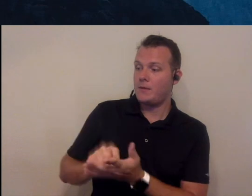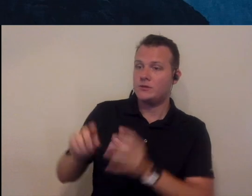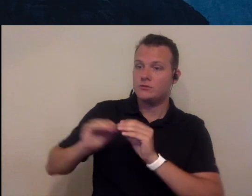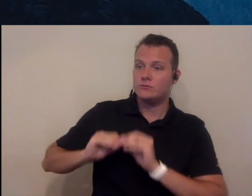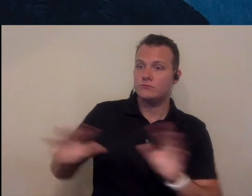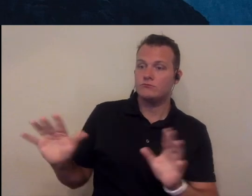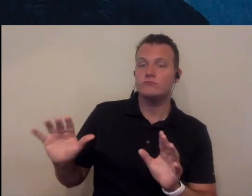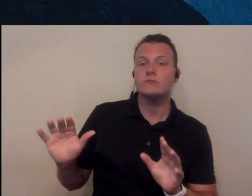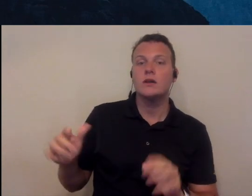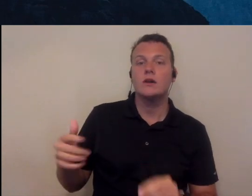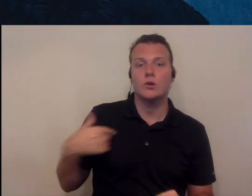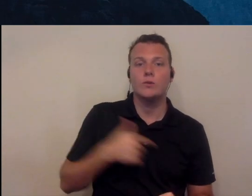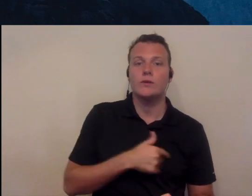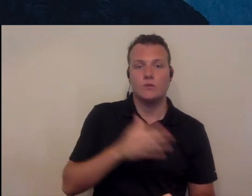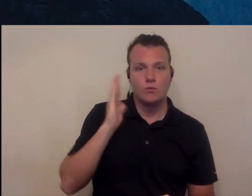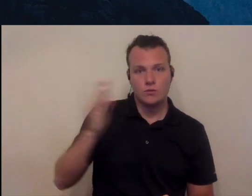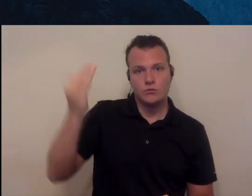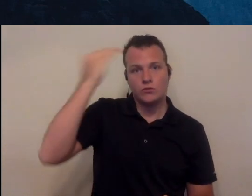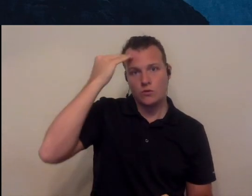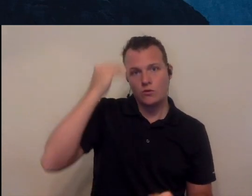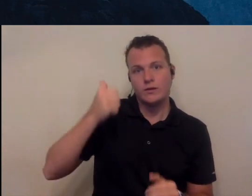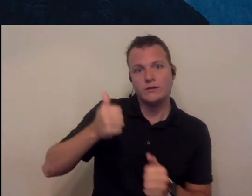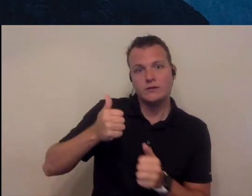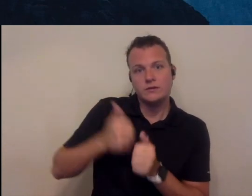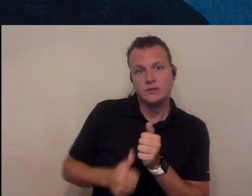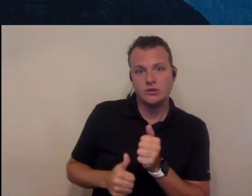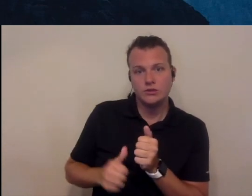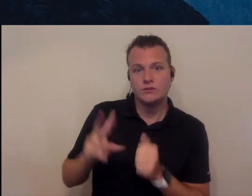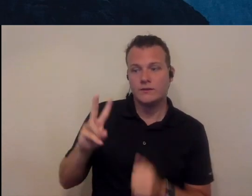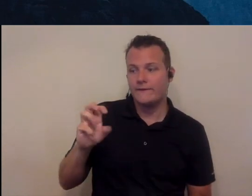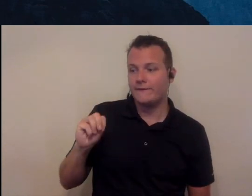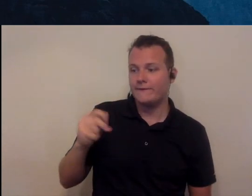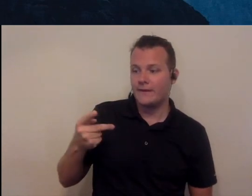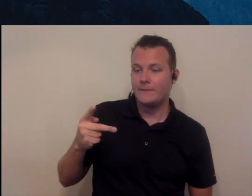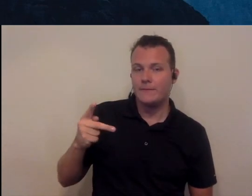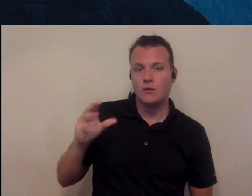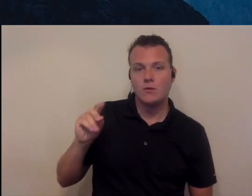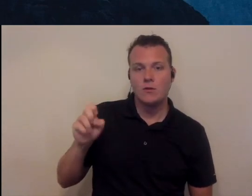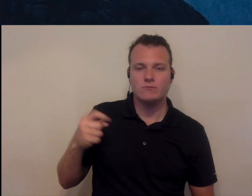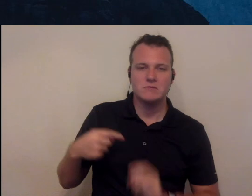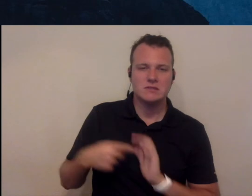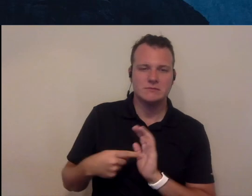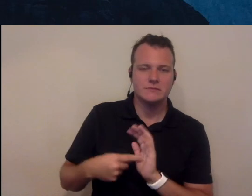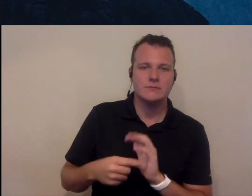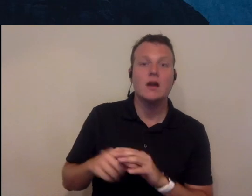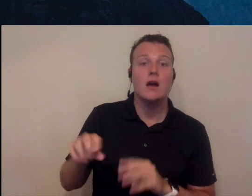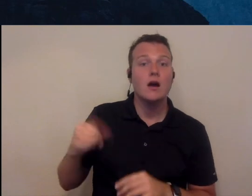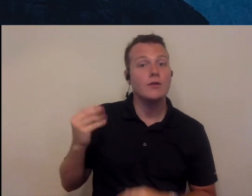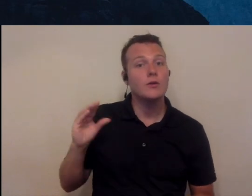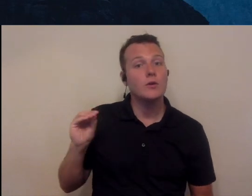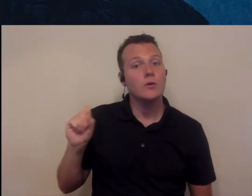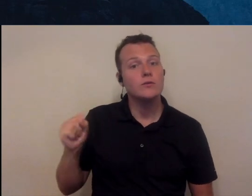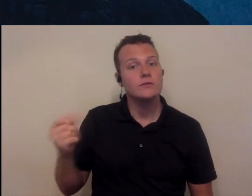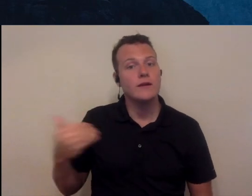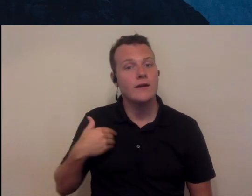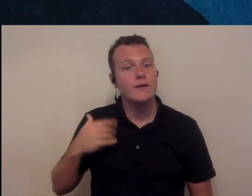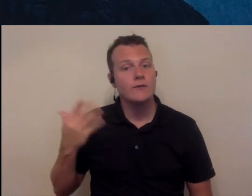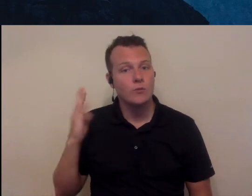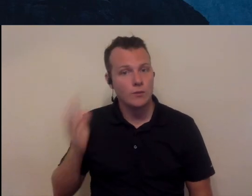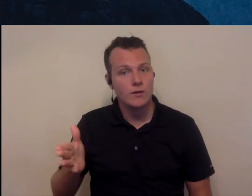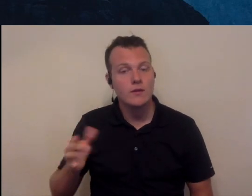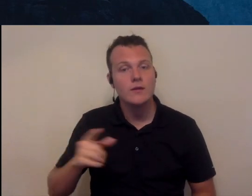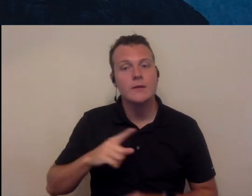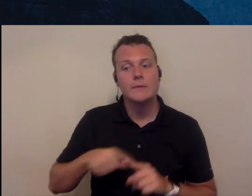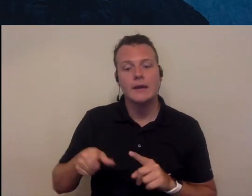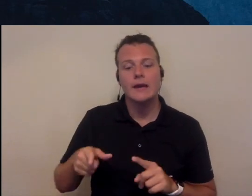published in November, that's when we'll know what each BEM code, for example, is. There will be other